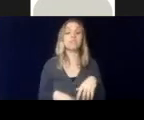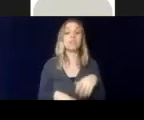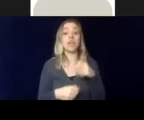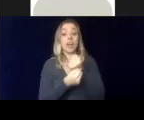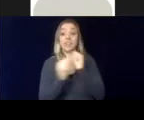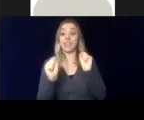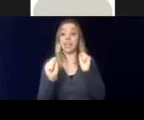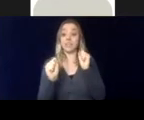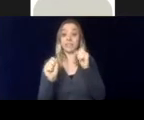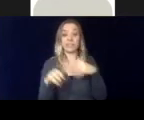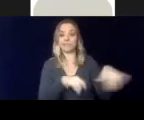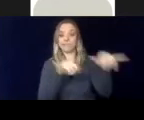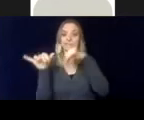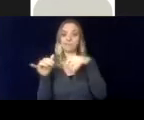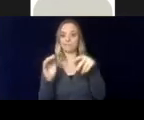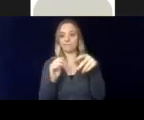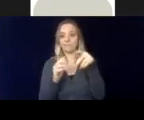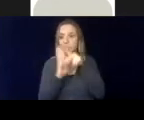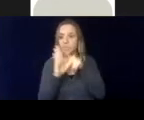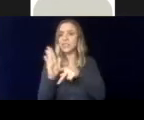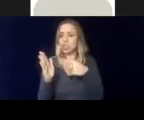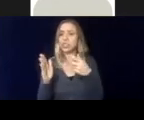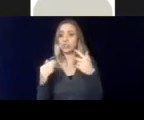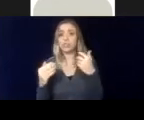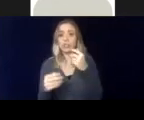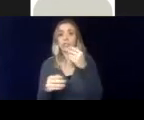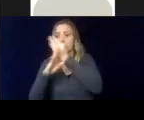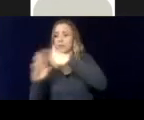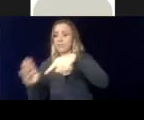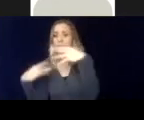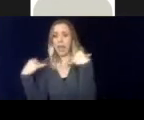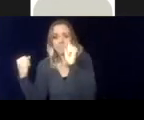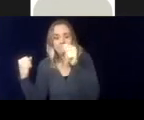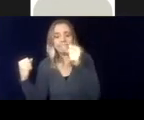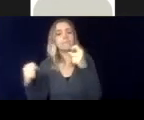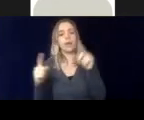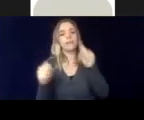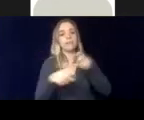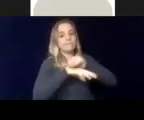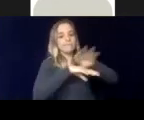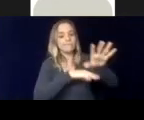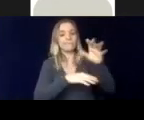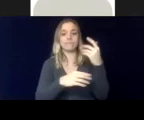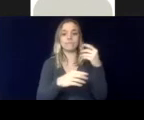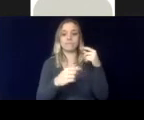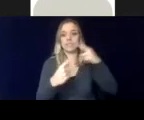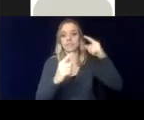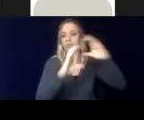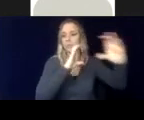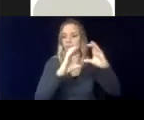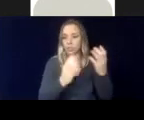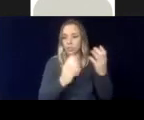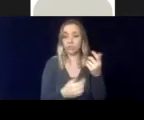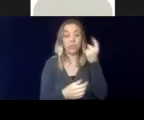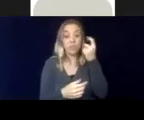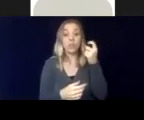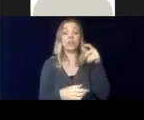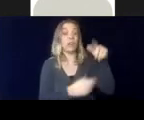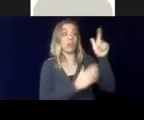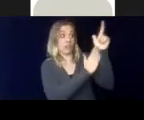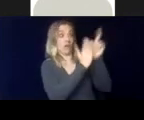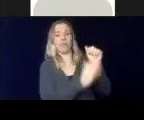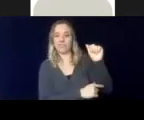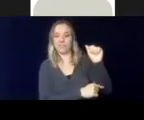and healthcare workers may interfere with accessible and effective communication, which is required by law by the Americans